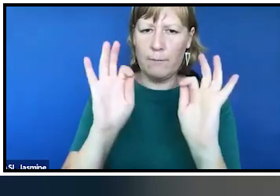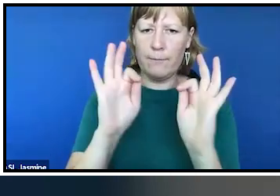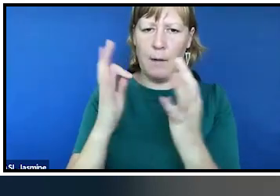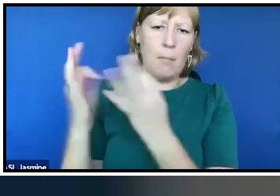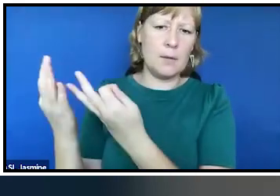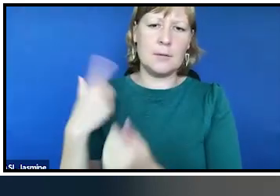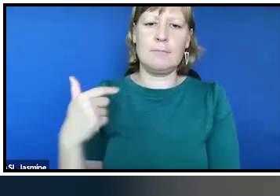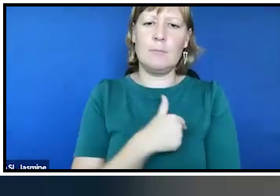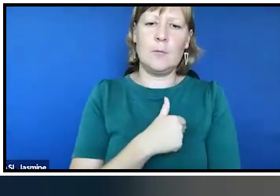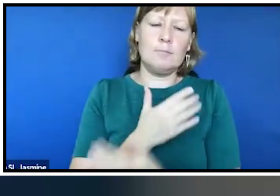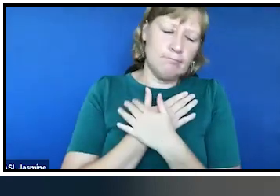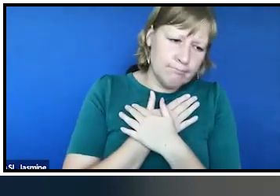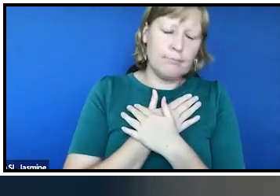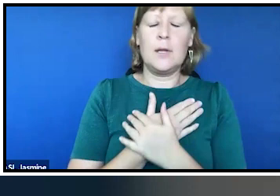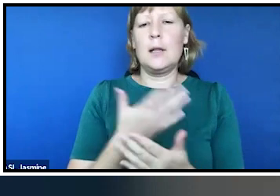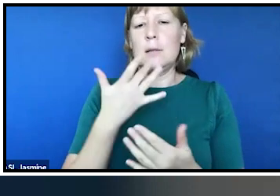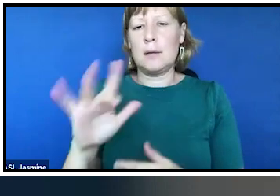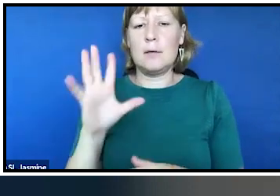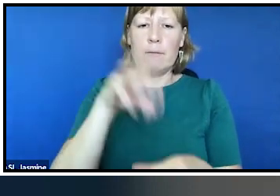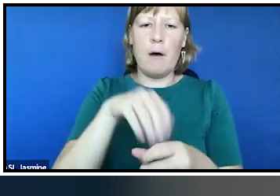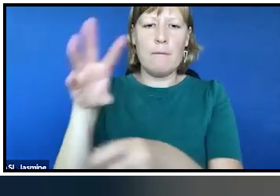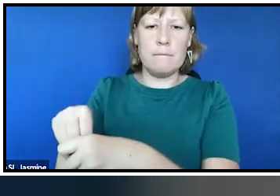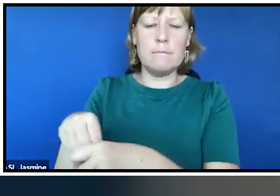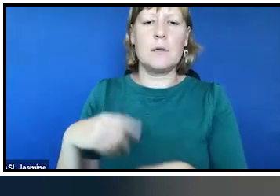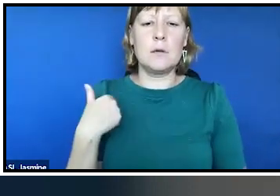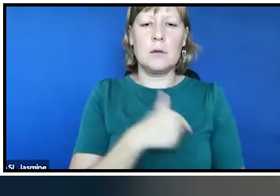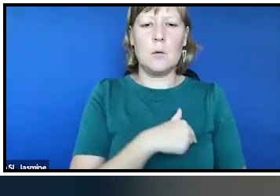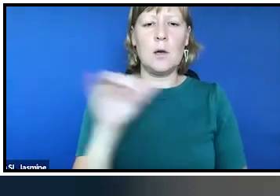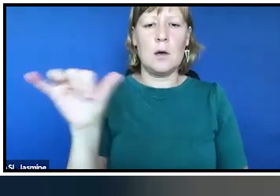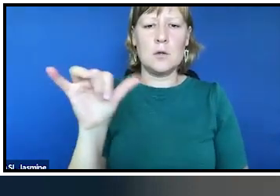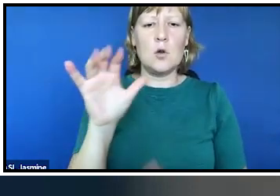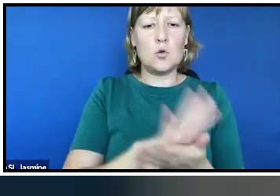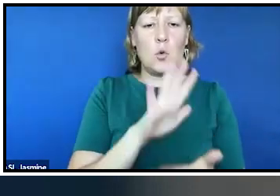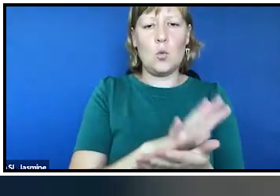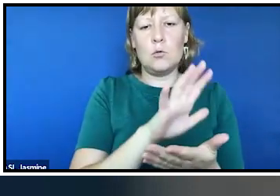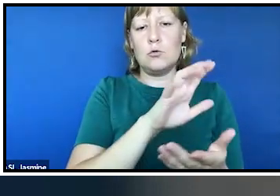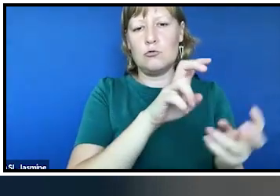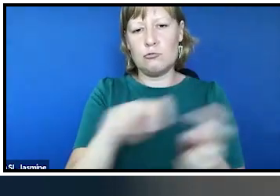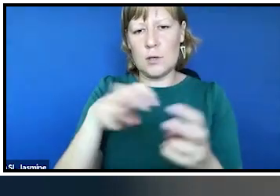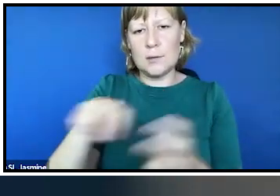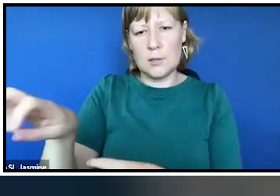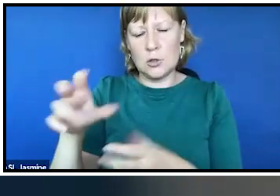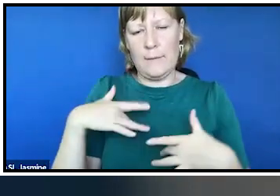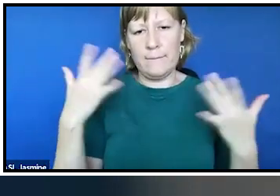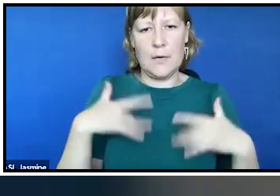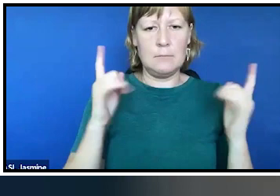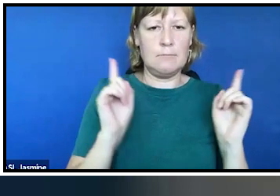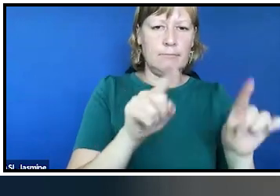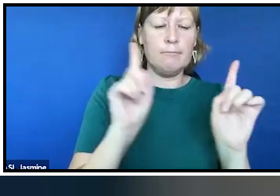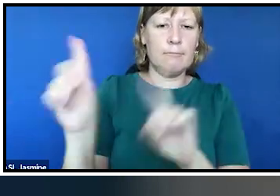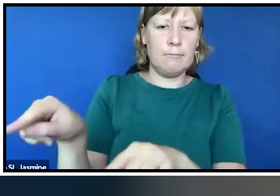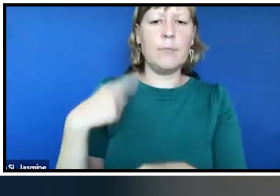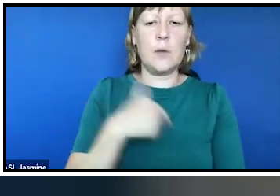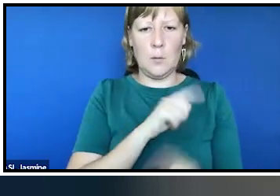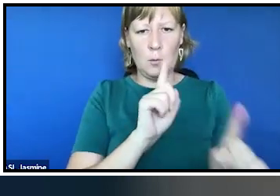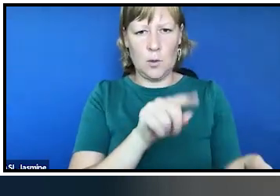in those nights. We've also had the chance to be part of school transition events and have shared information about adult service in several events recently held